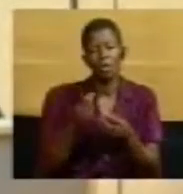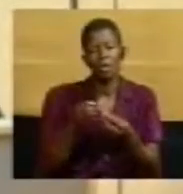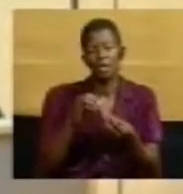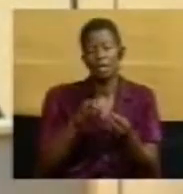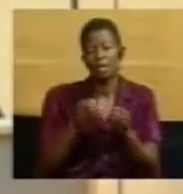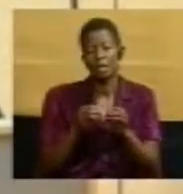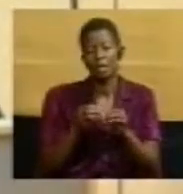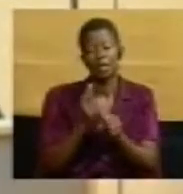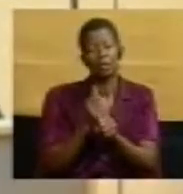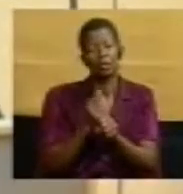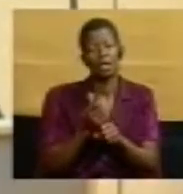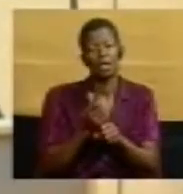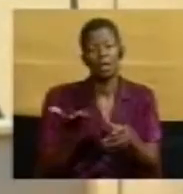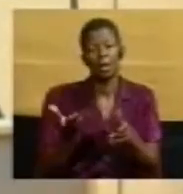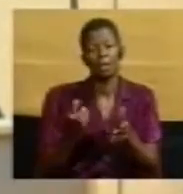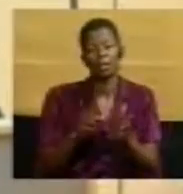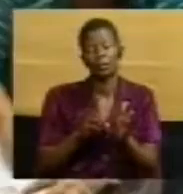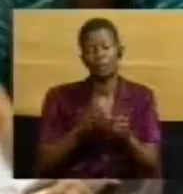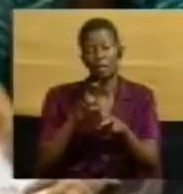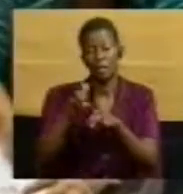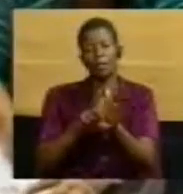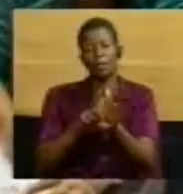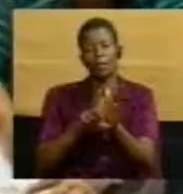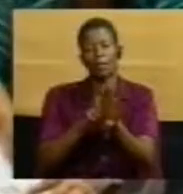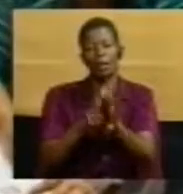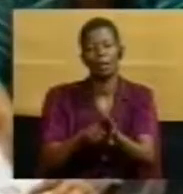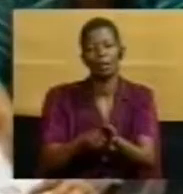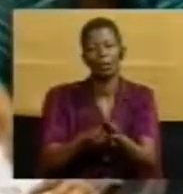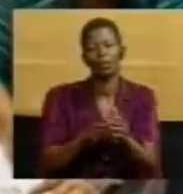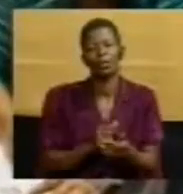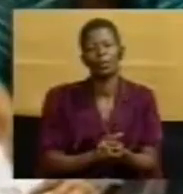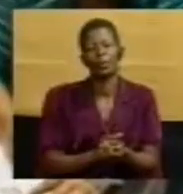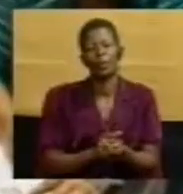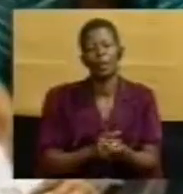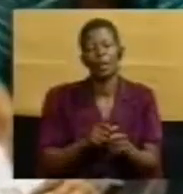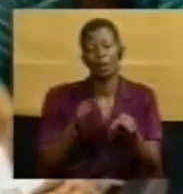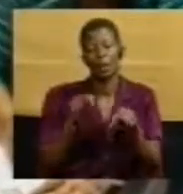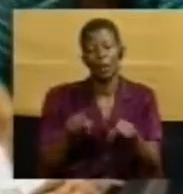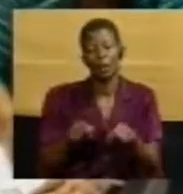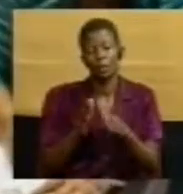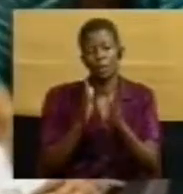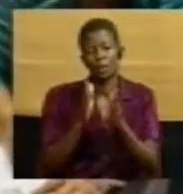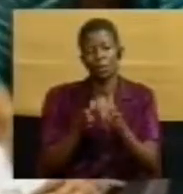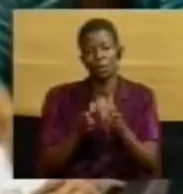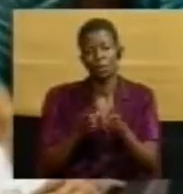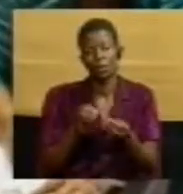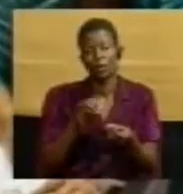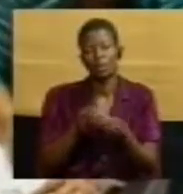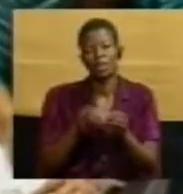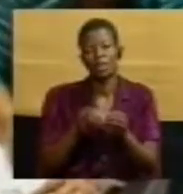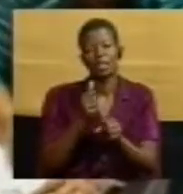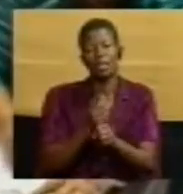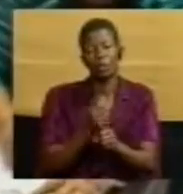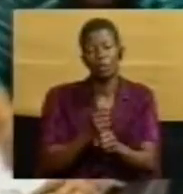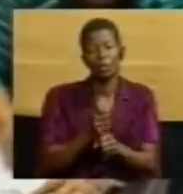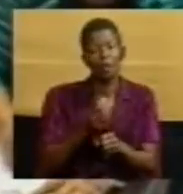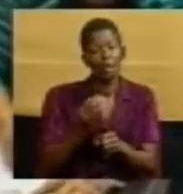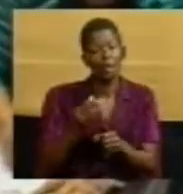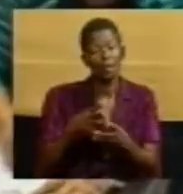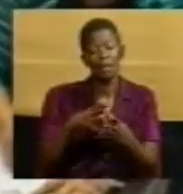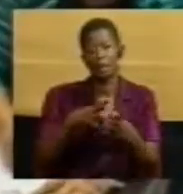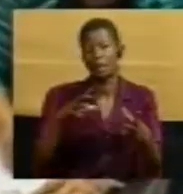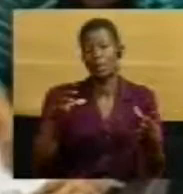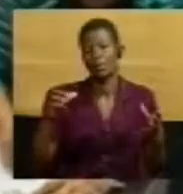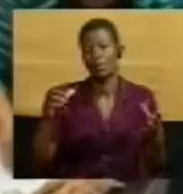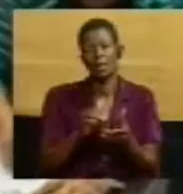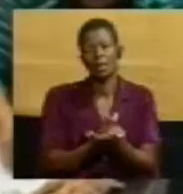formulations. Domestic borrowing at the moment, I think, is quite high. It is something which I think has been there for quite some